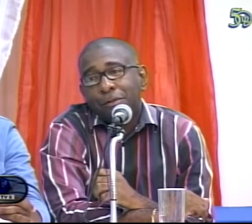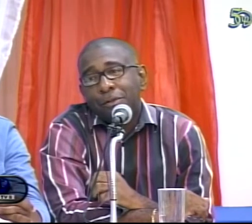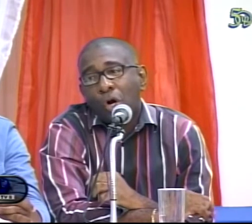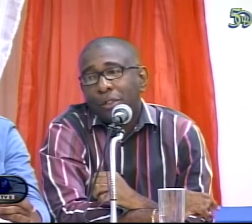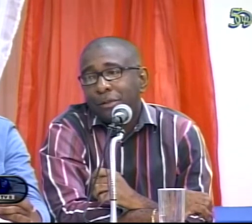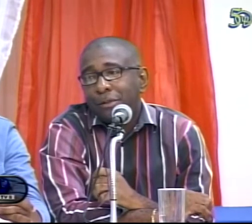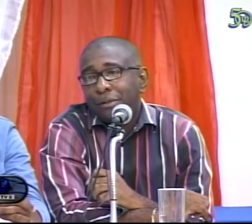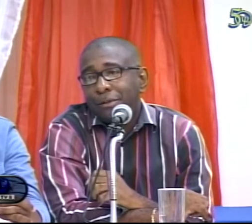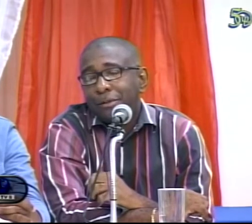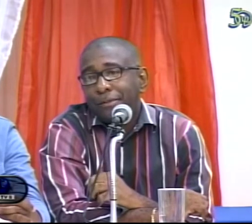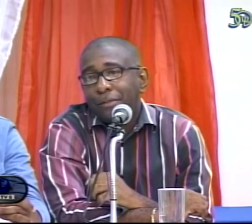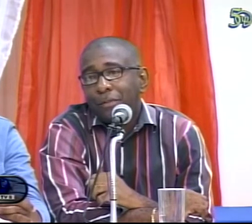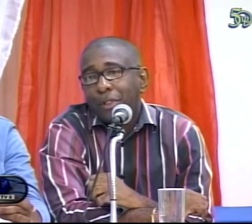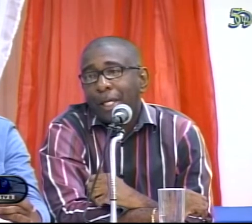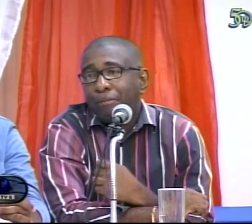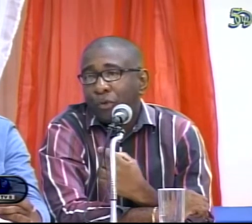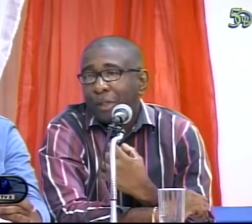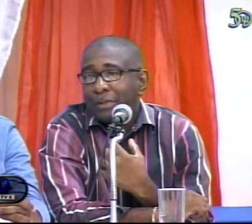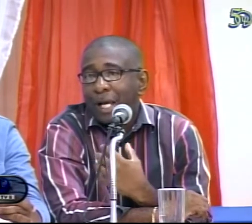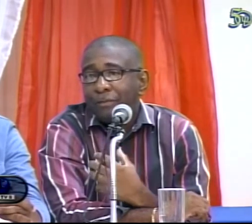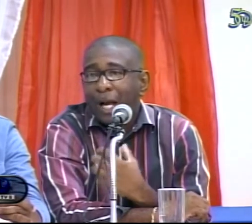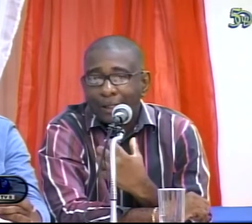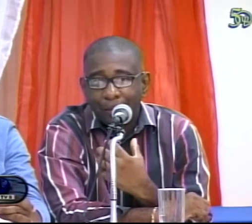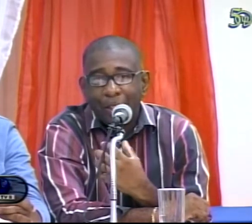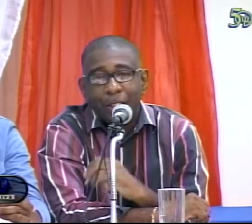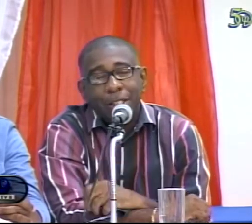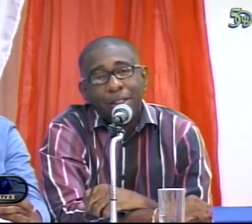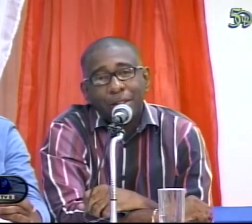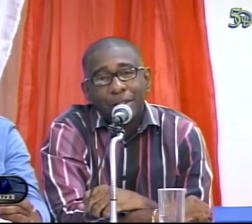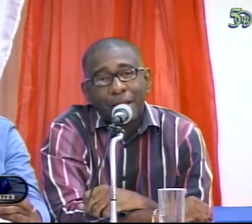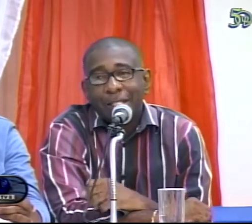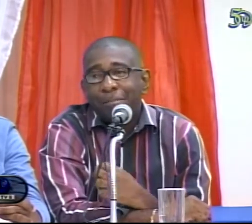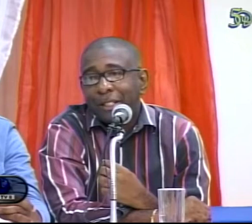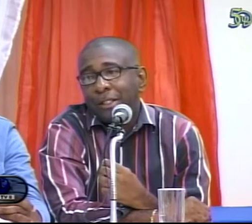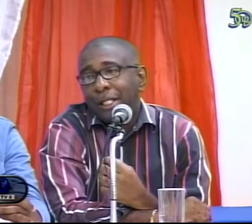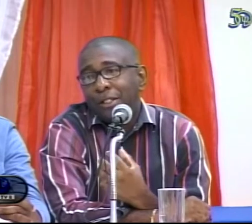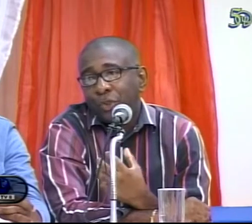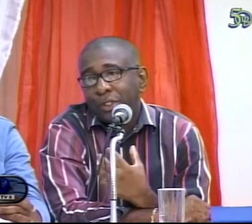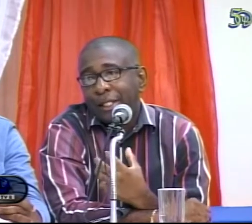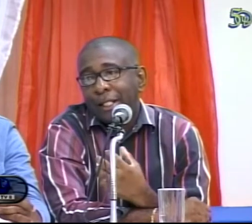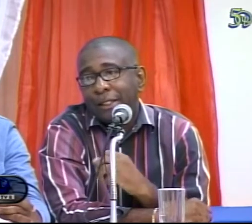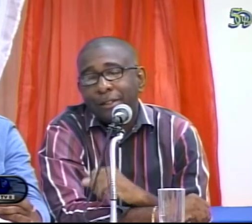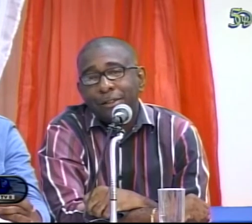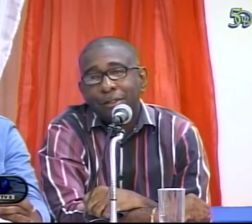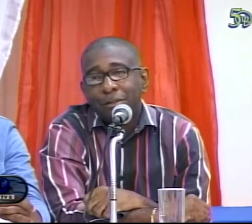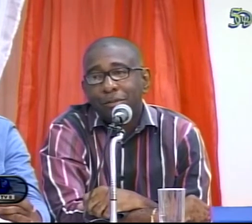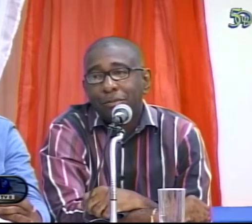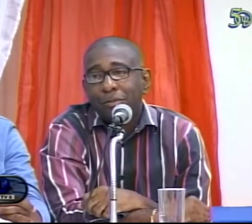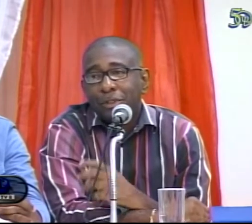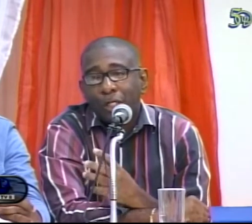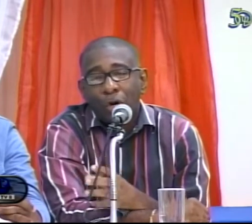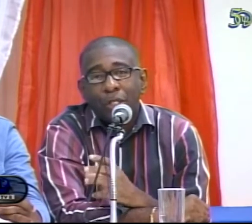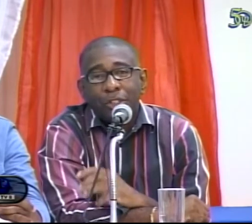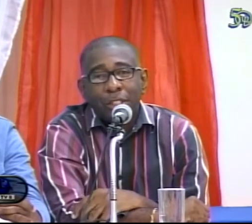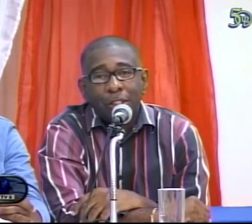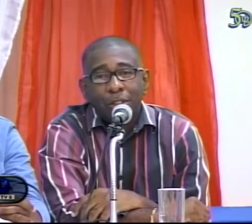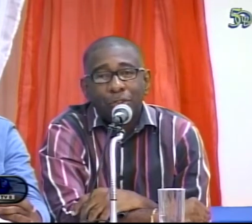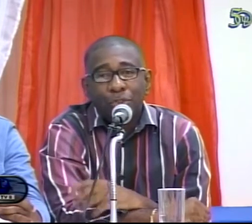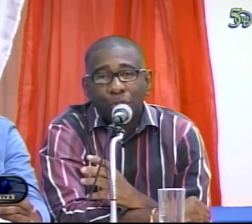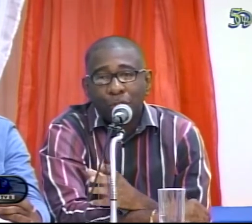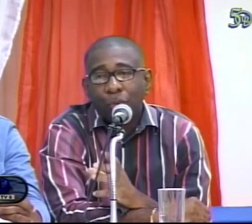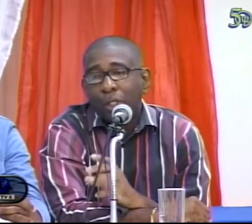have sought to improve themselves academically, especially in the social sciences,